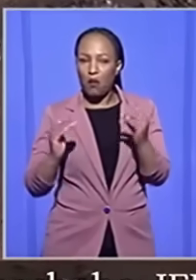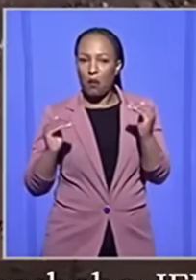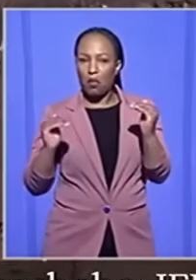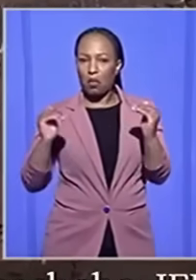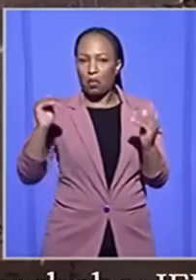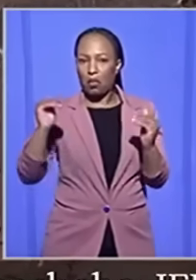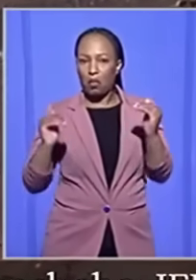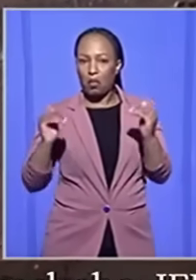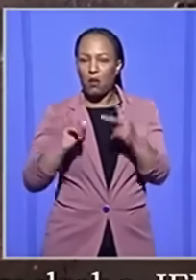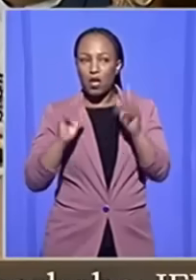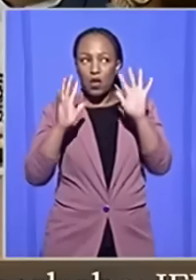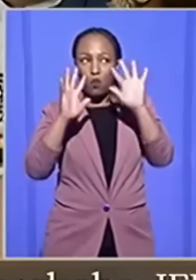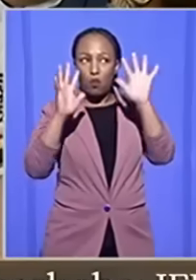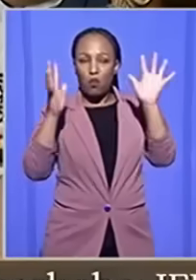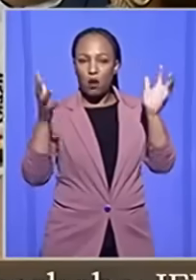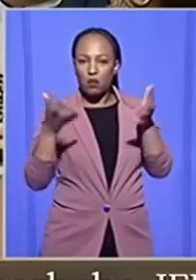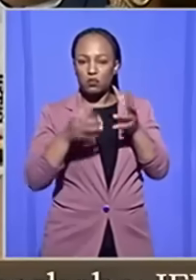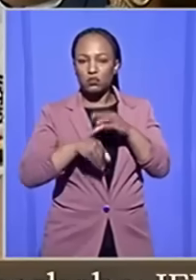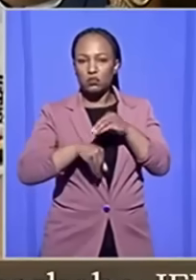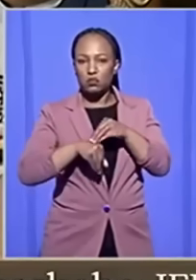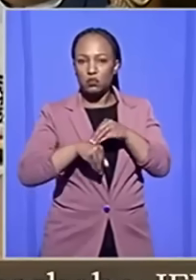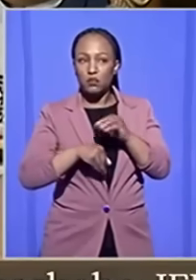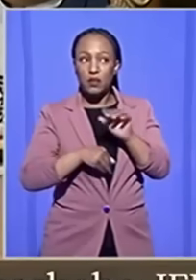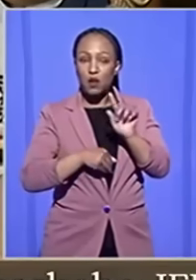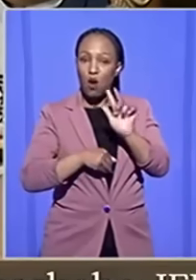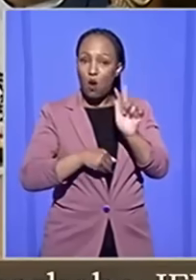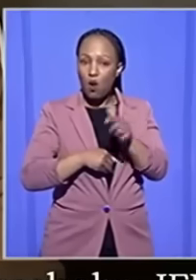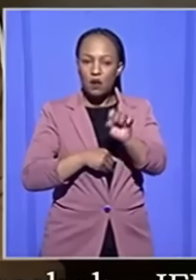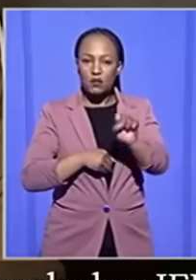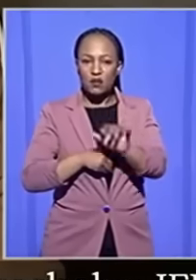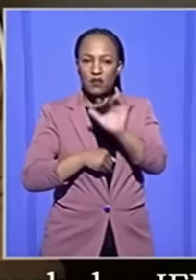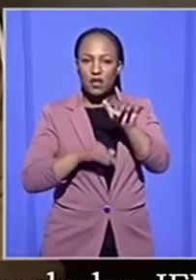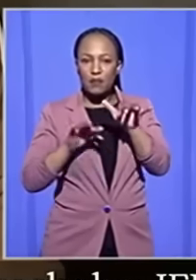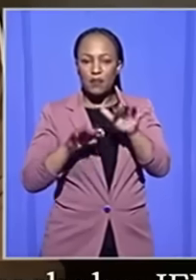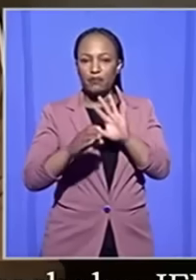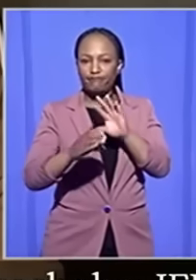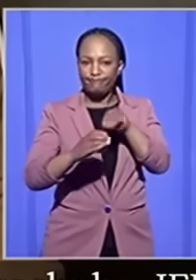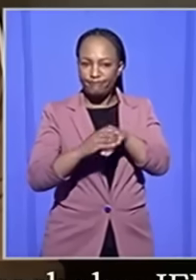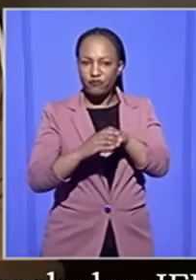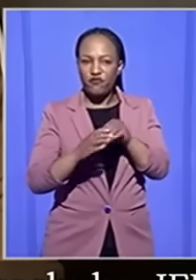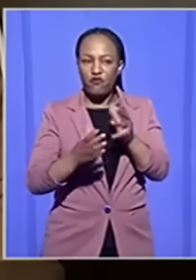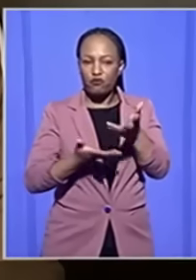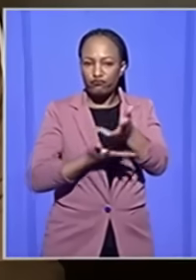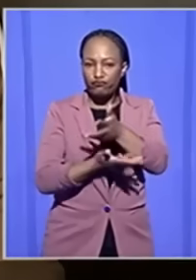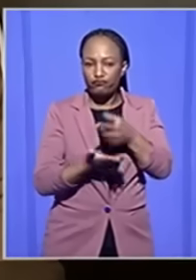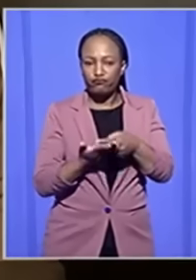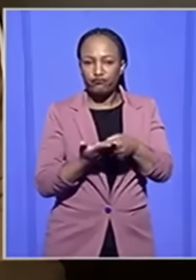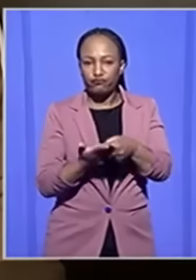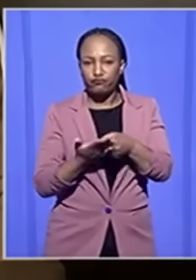lefatshe di tlhoka gore maAforika Borwa otlhe a tshwaele. As the IFP,